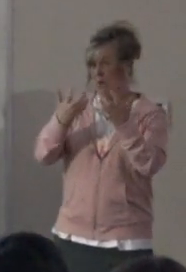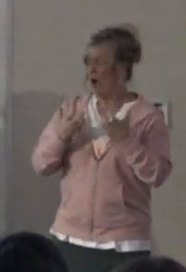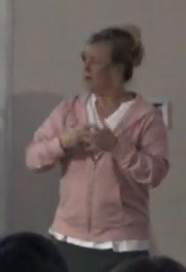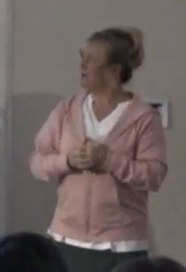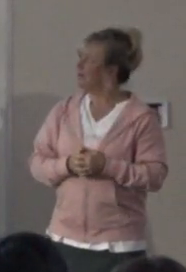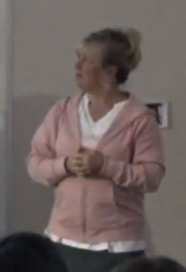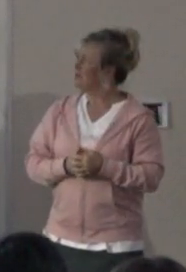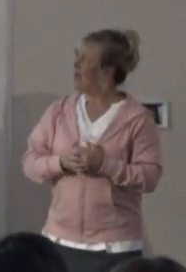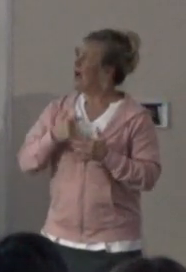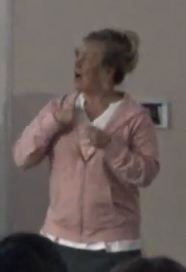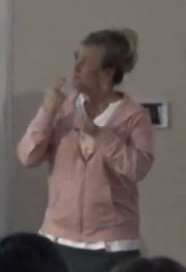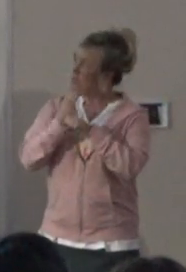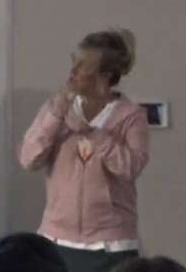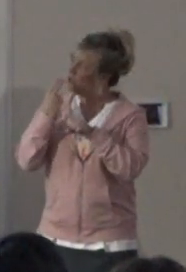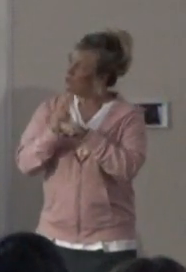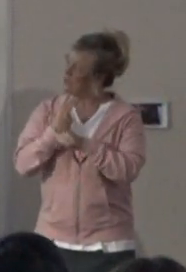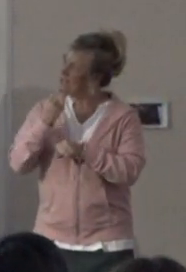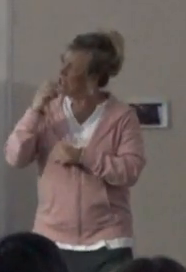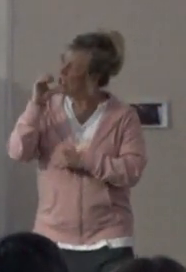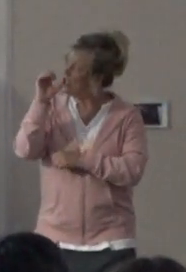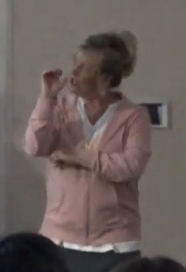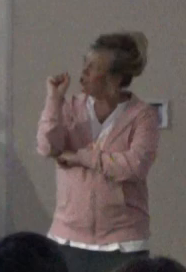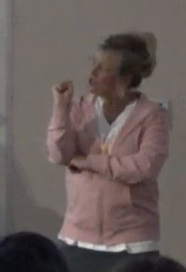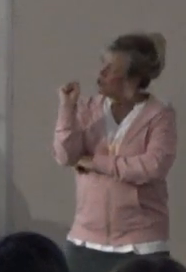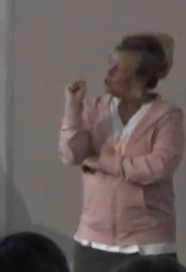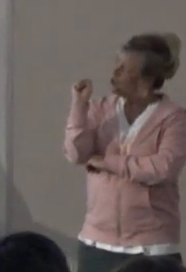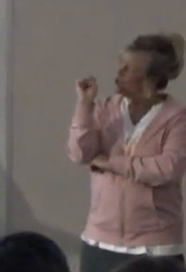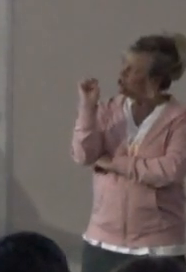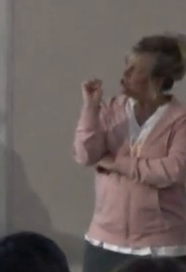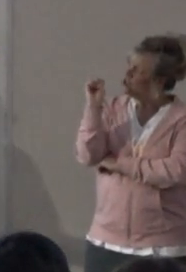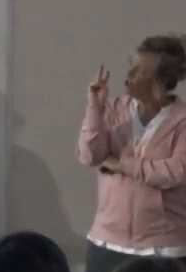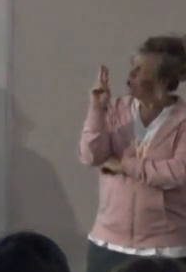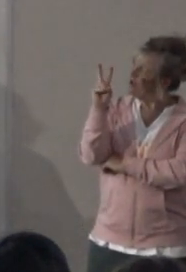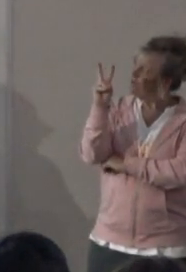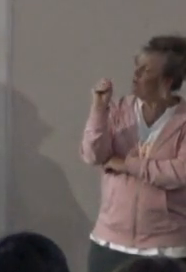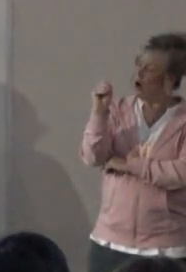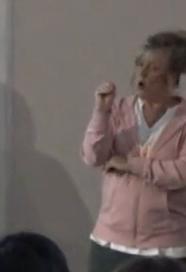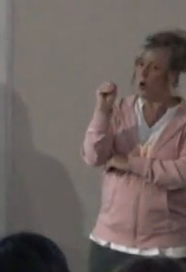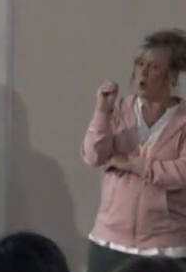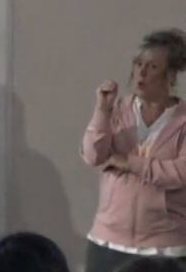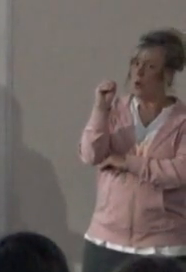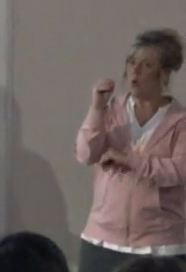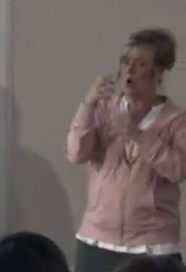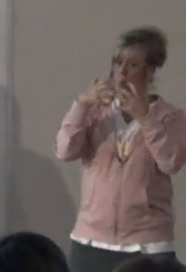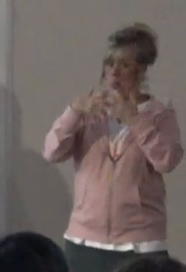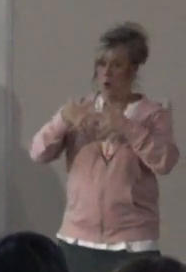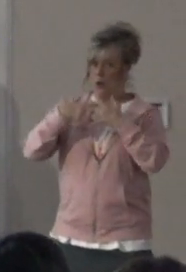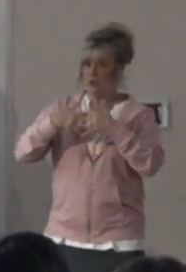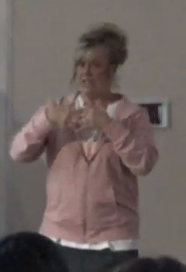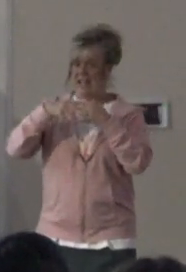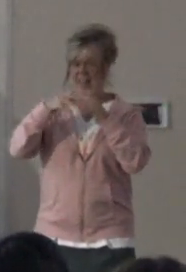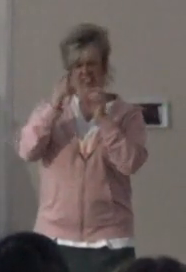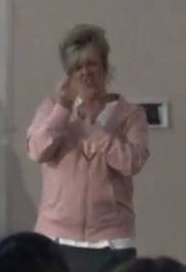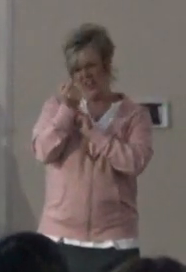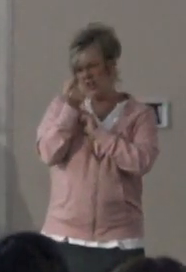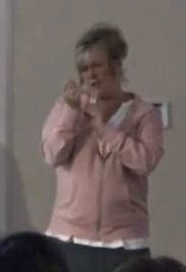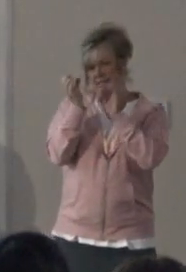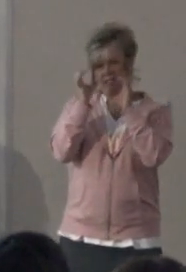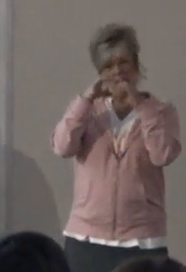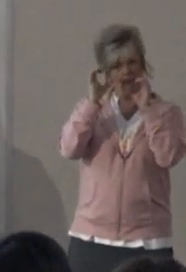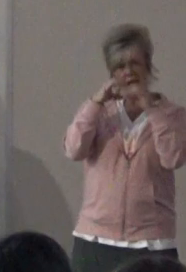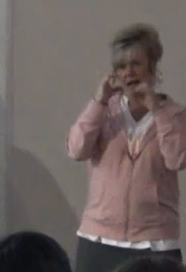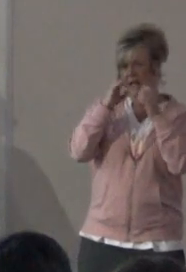So I've been using servo motors, which are basically just tiny motors that spin from side to side, just precision